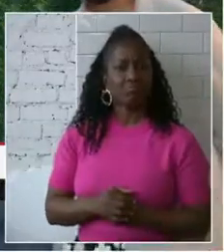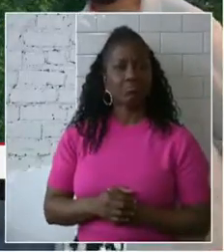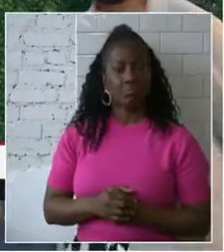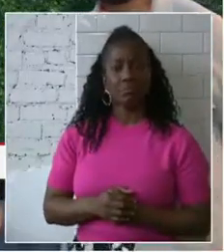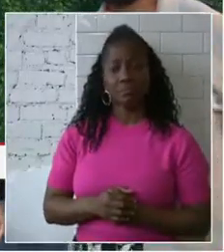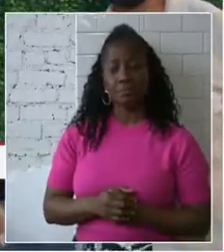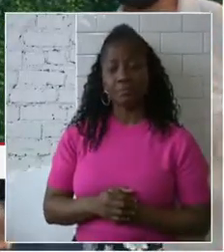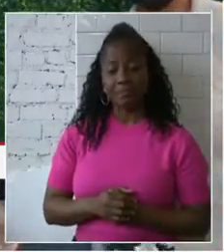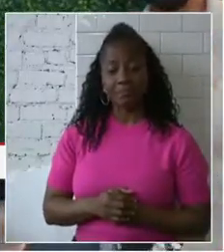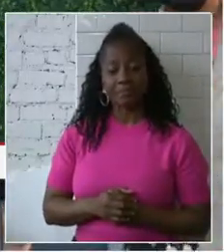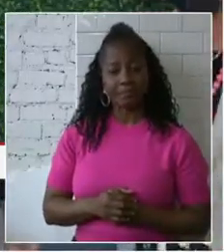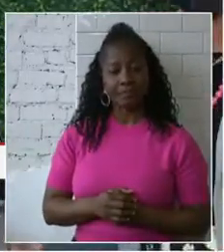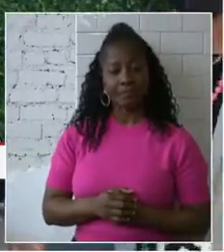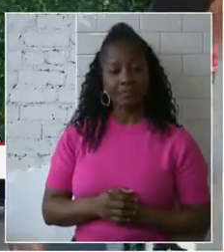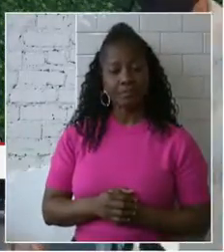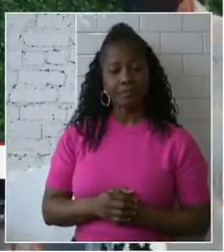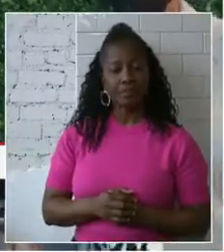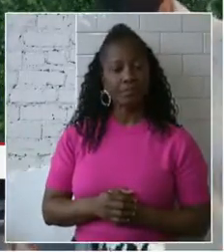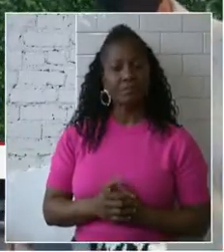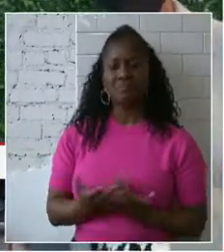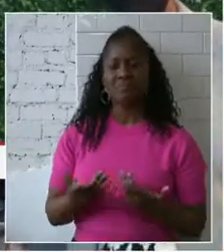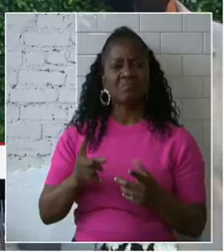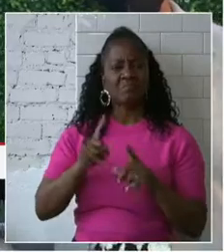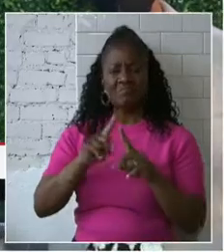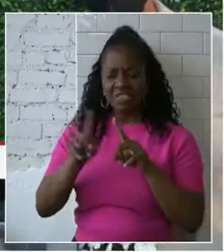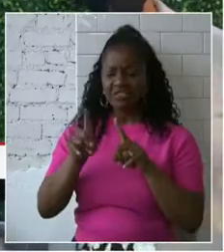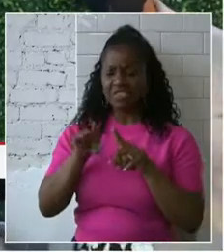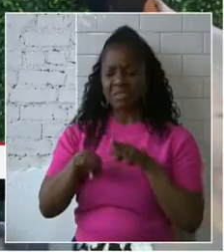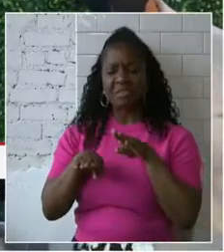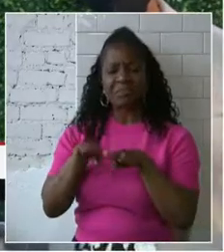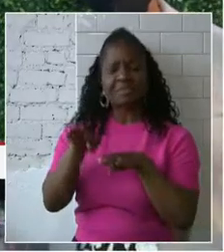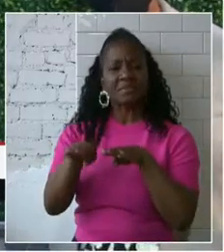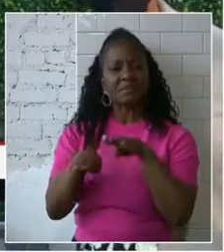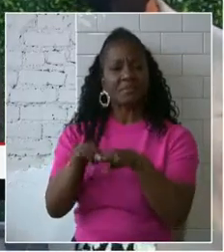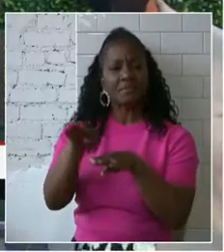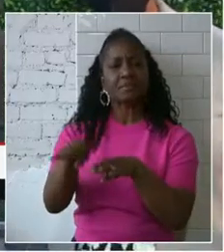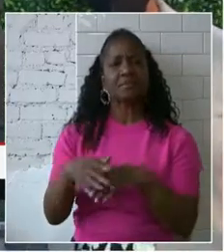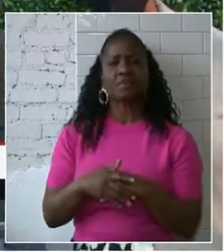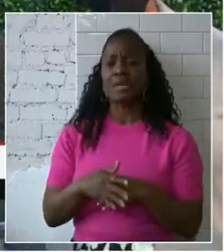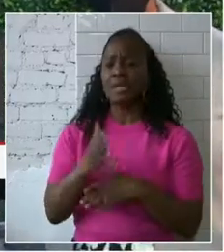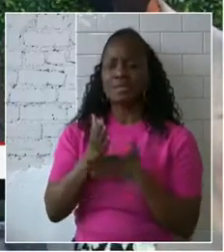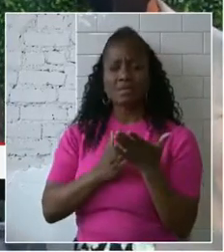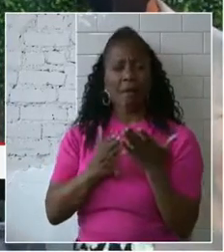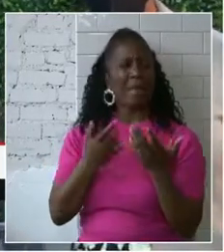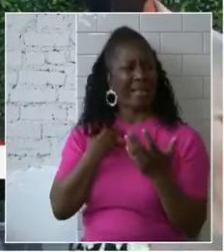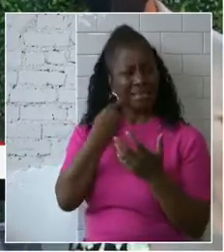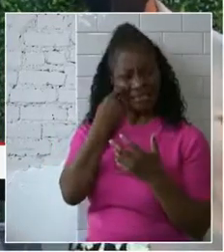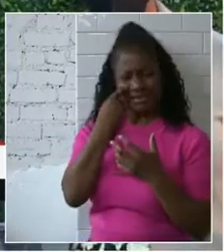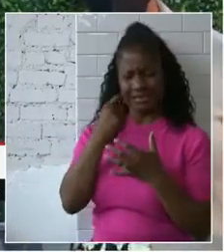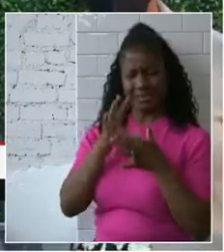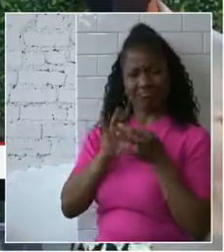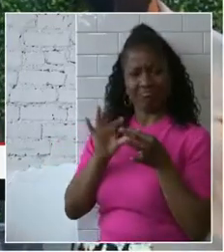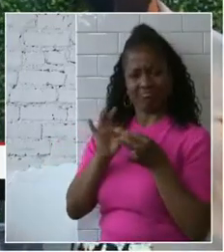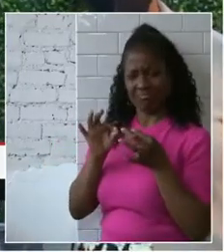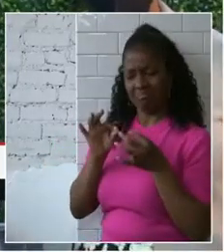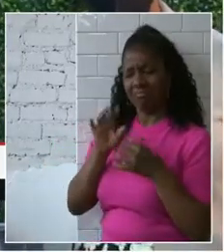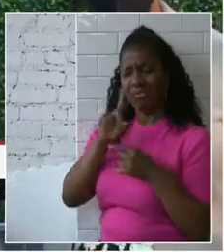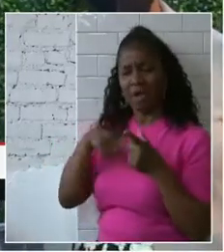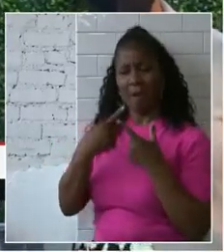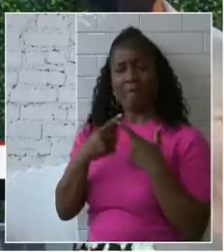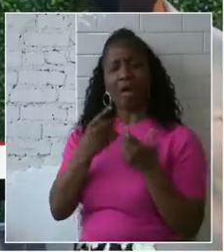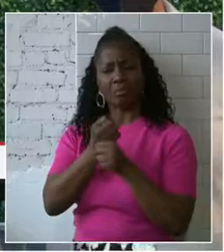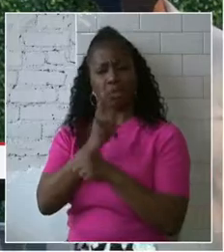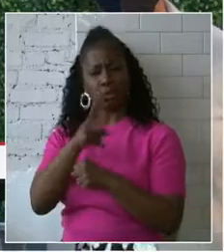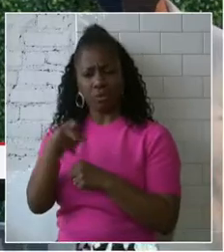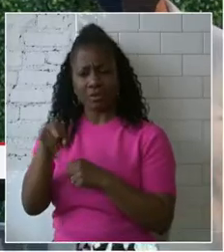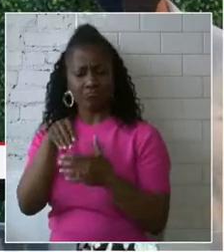number of steps that are taken. For some, it's a credential. I think Director Carey spoke to the need for a credential to